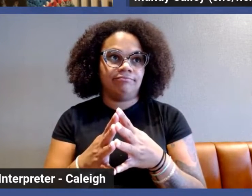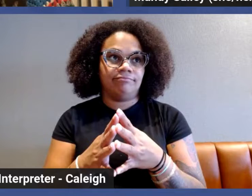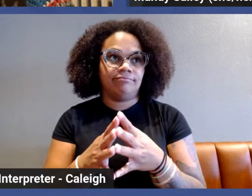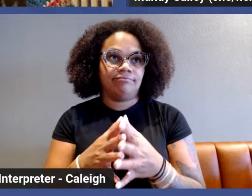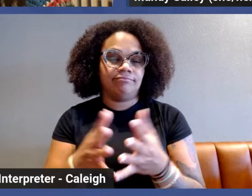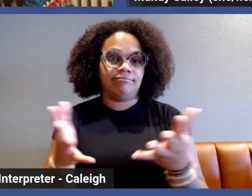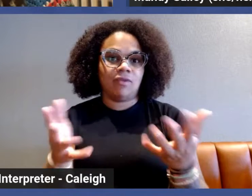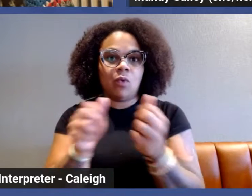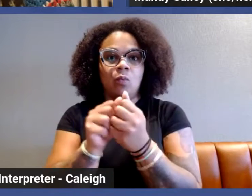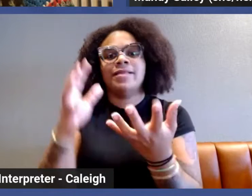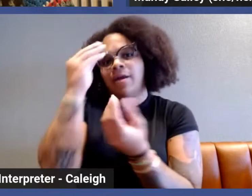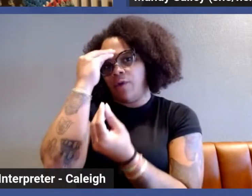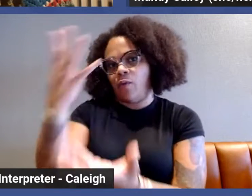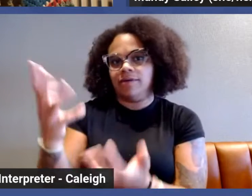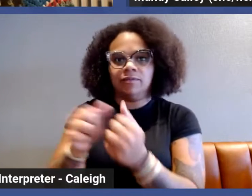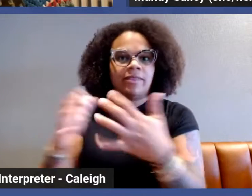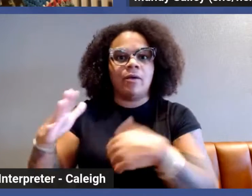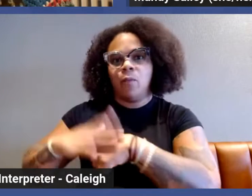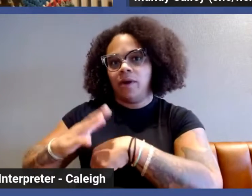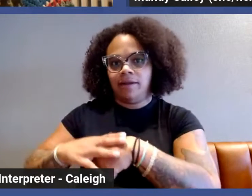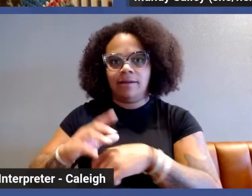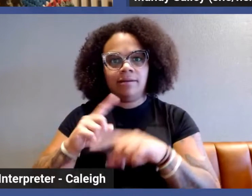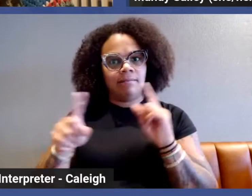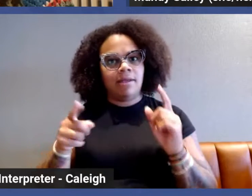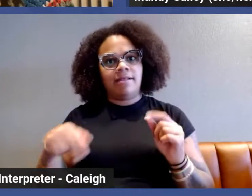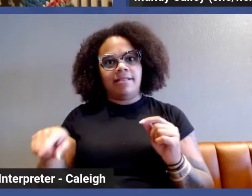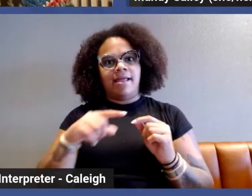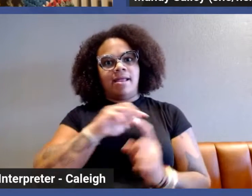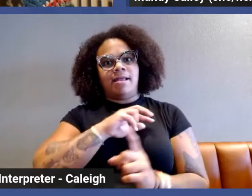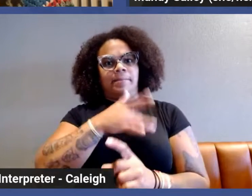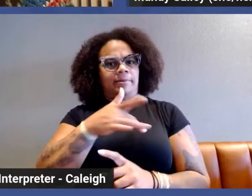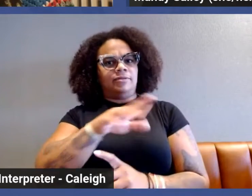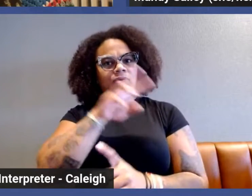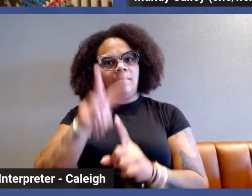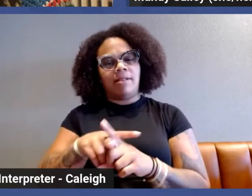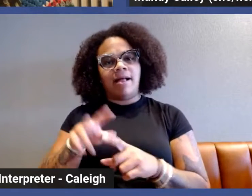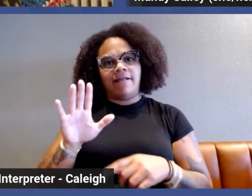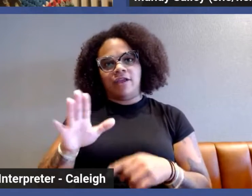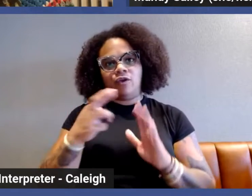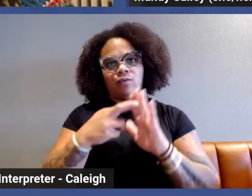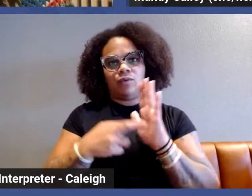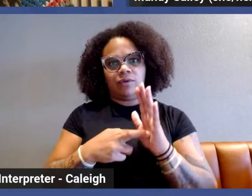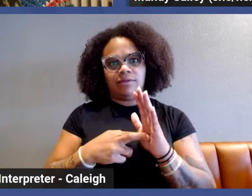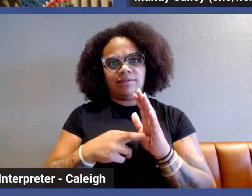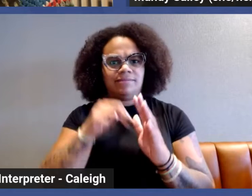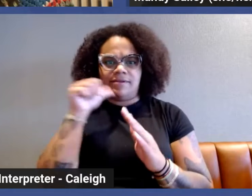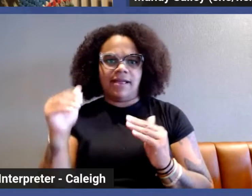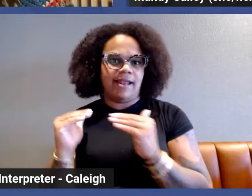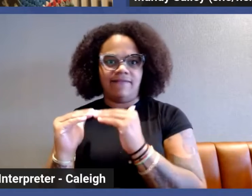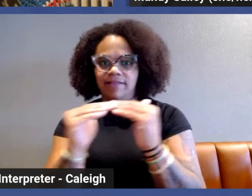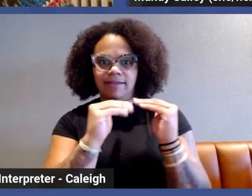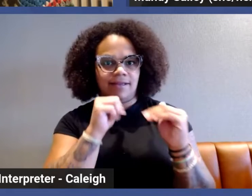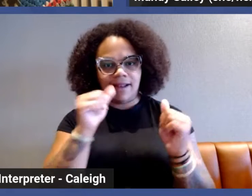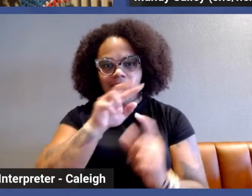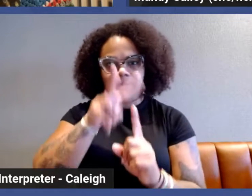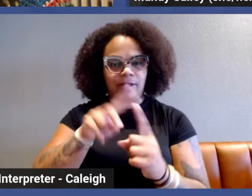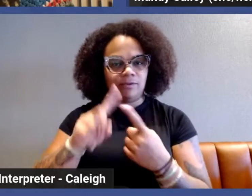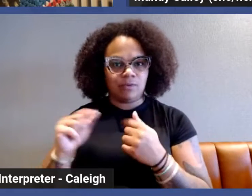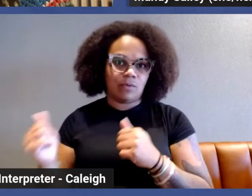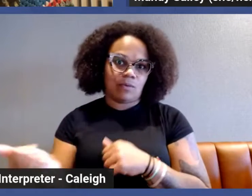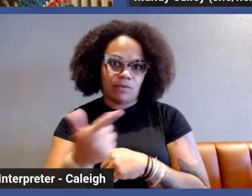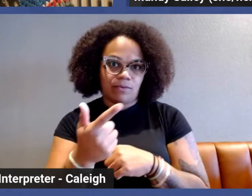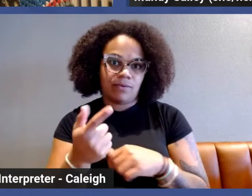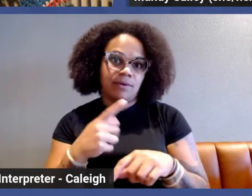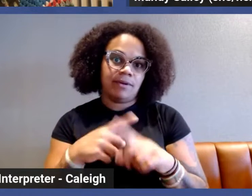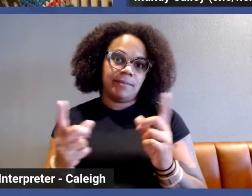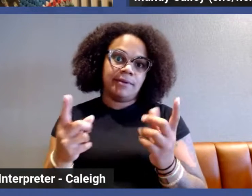without notice, that they were applied much more unevenly. And that, but in all cases, a